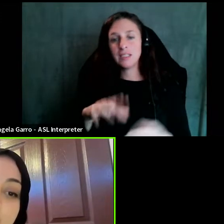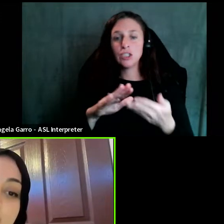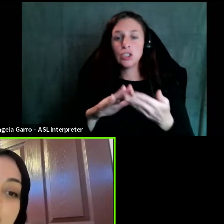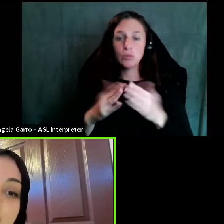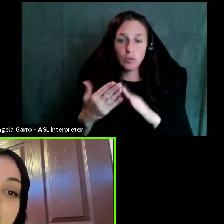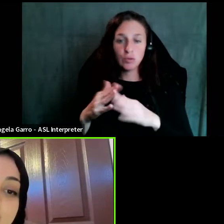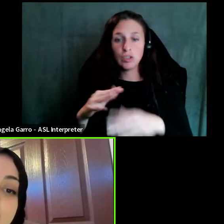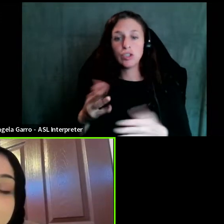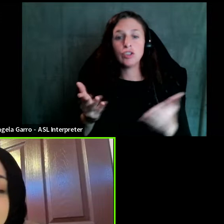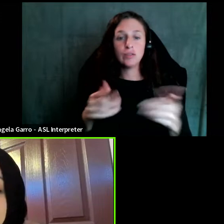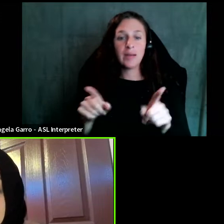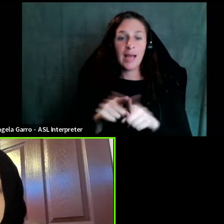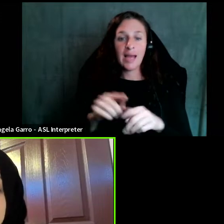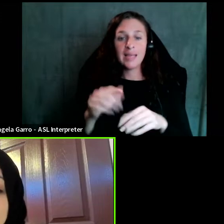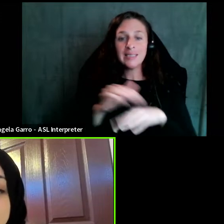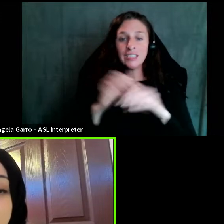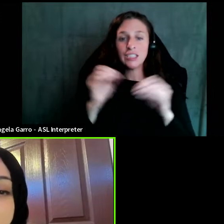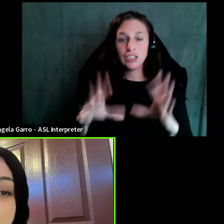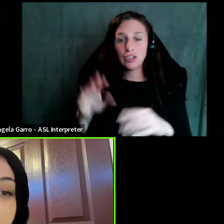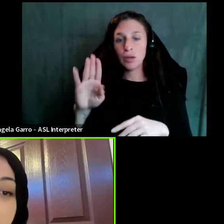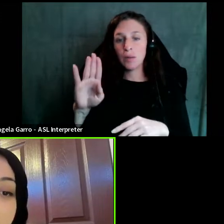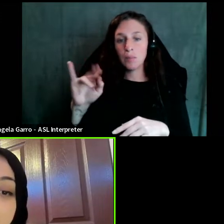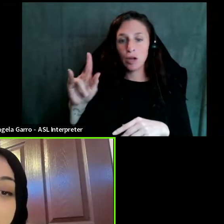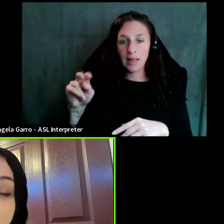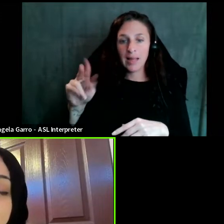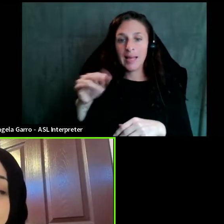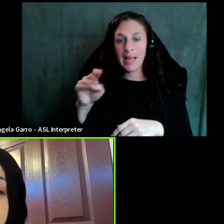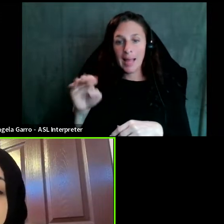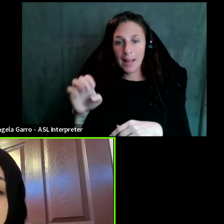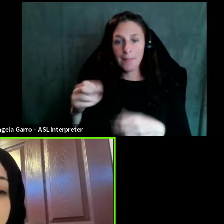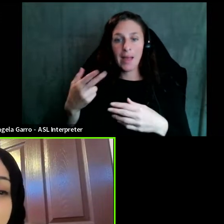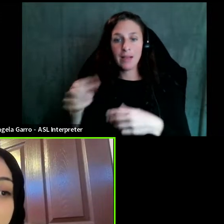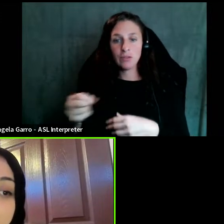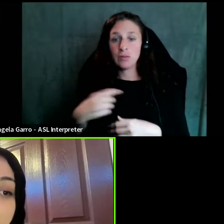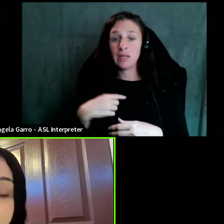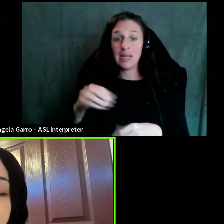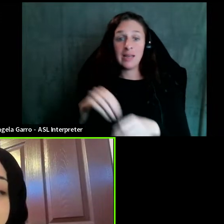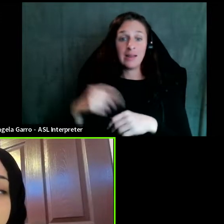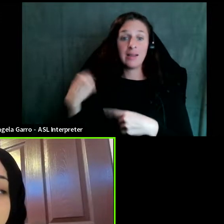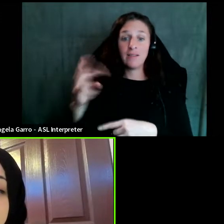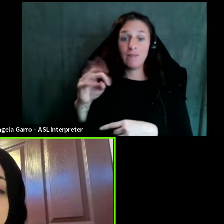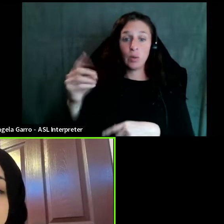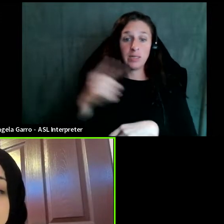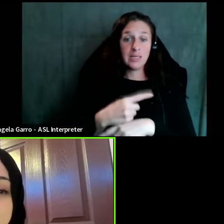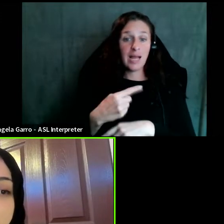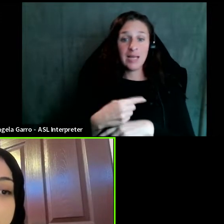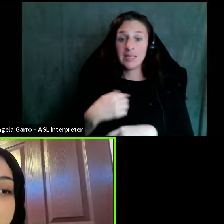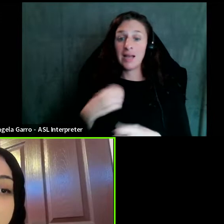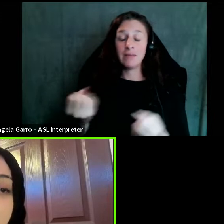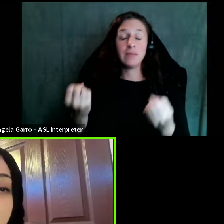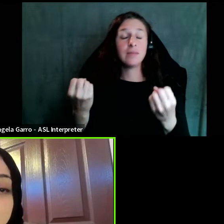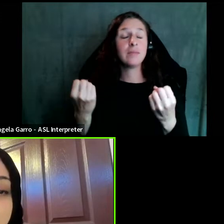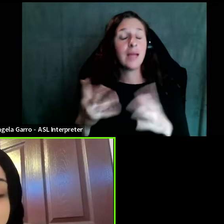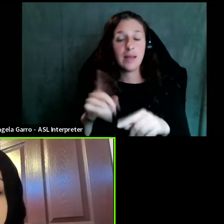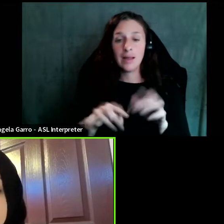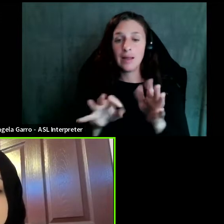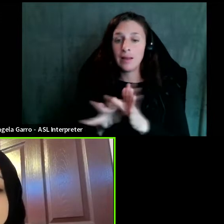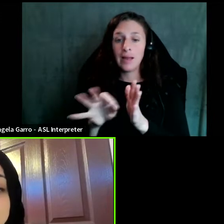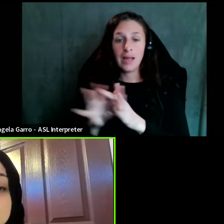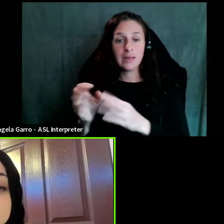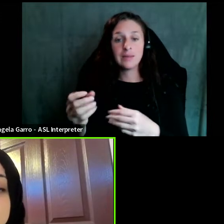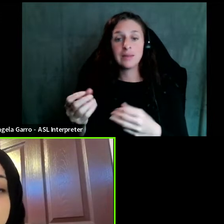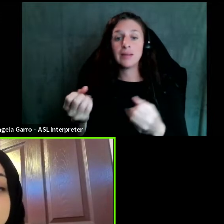School. In the past 40 days, I have had a countless number of Muslim and Palestinian students visit